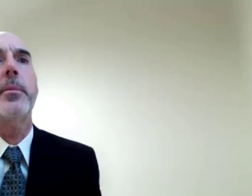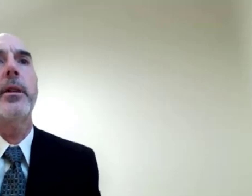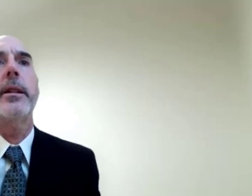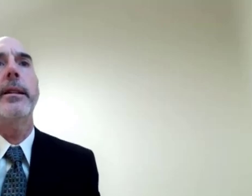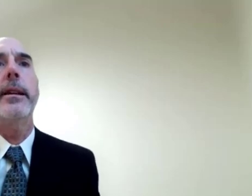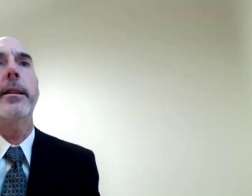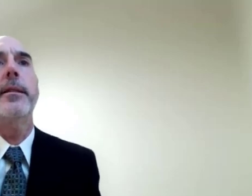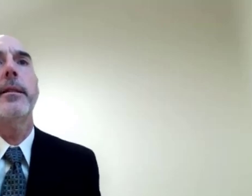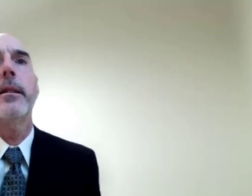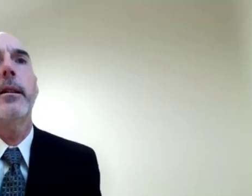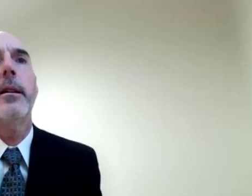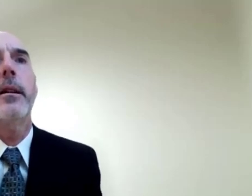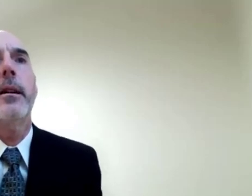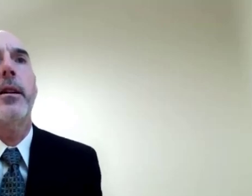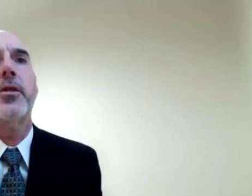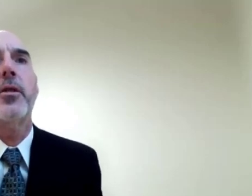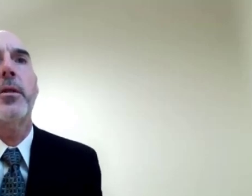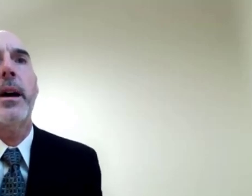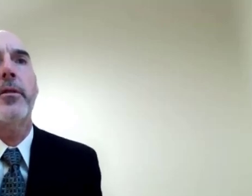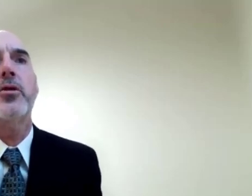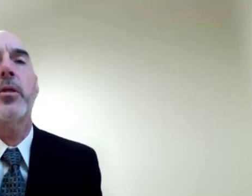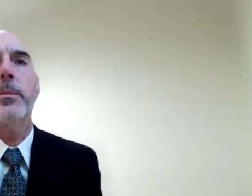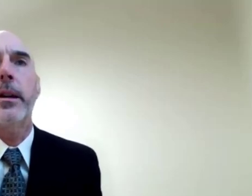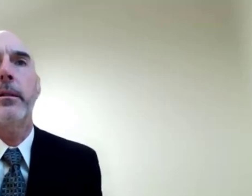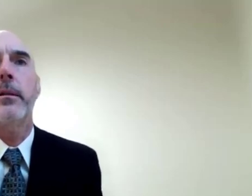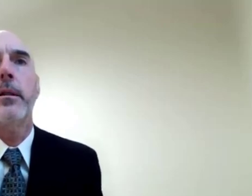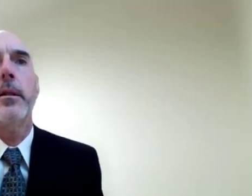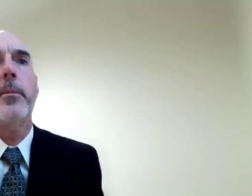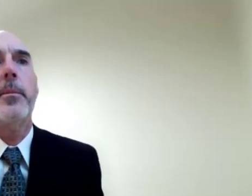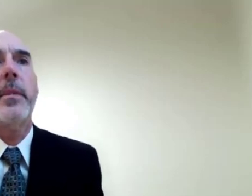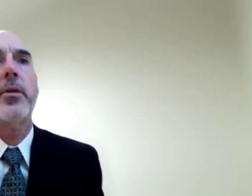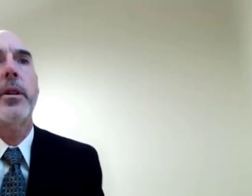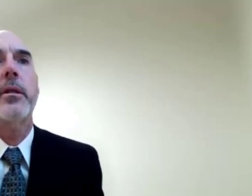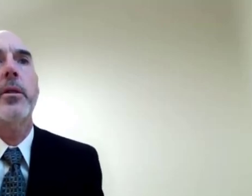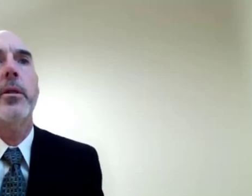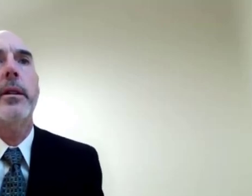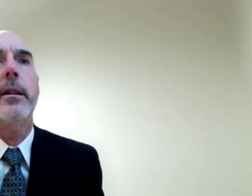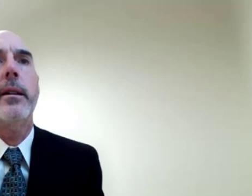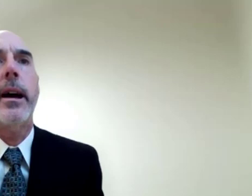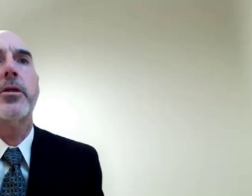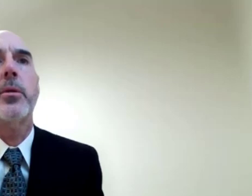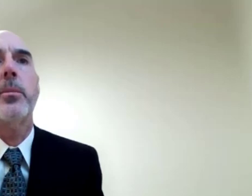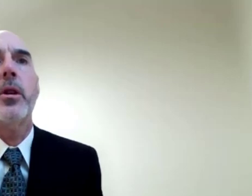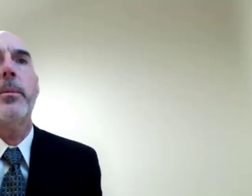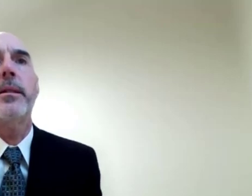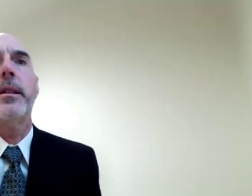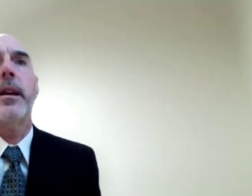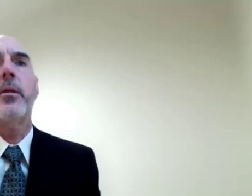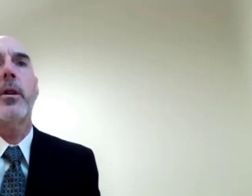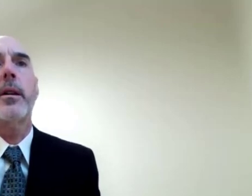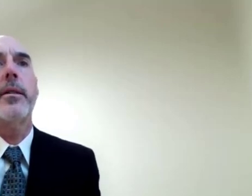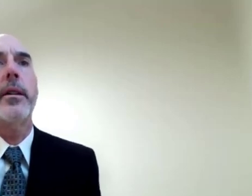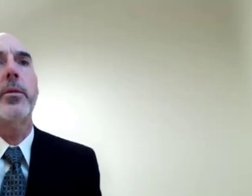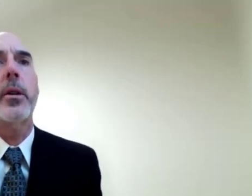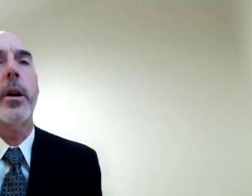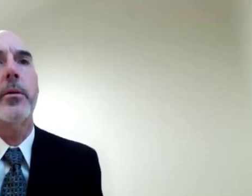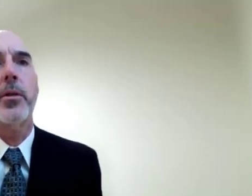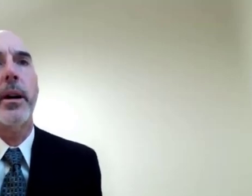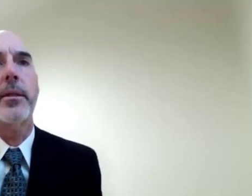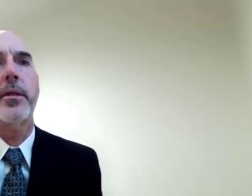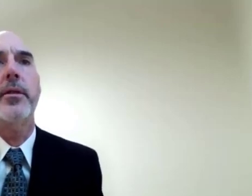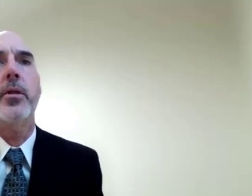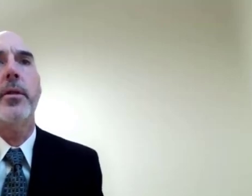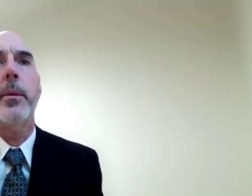that disability needs a certain amount of treatment? This would include actual appointments and the work that is